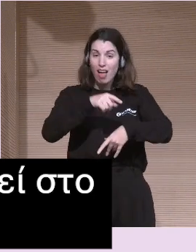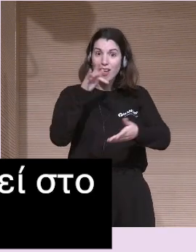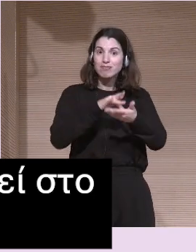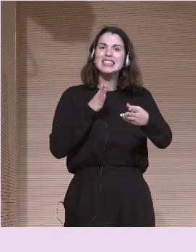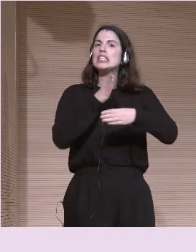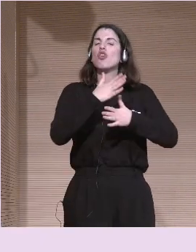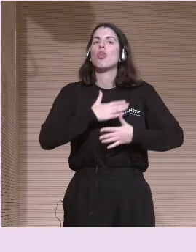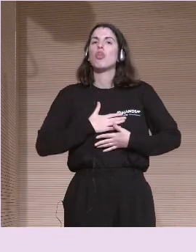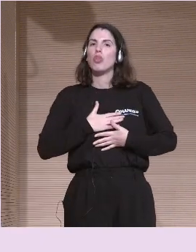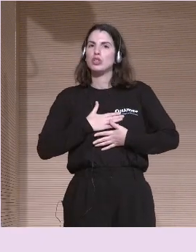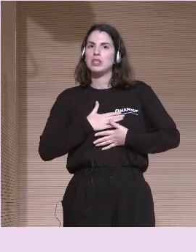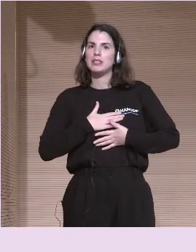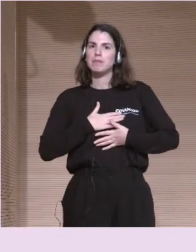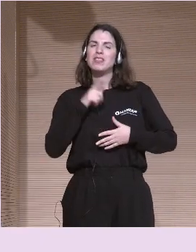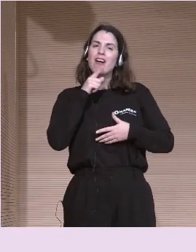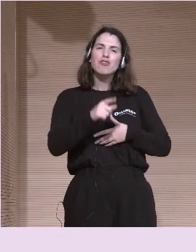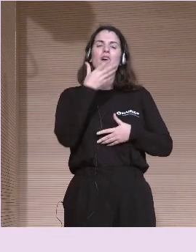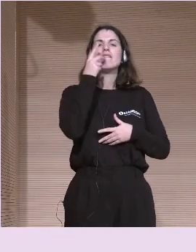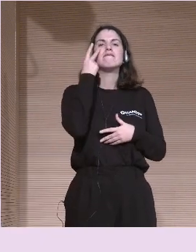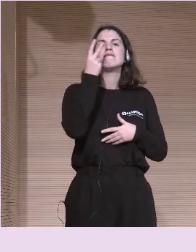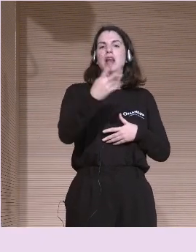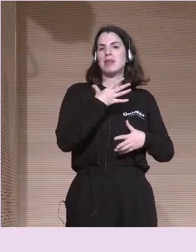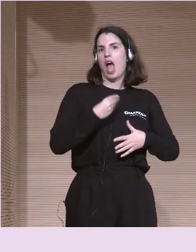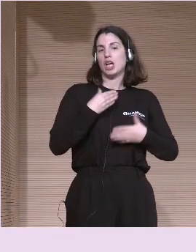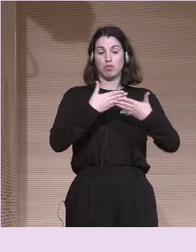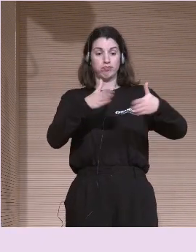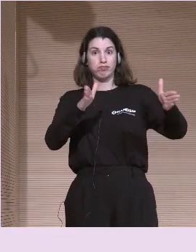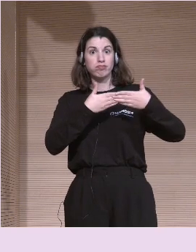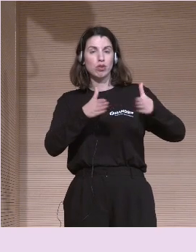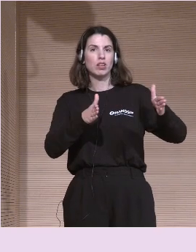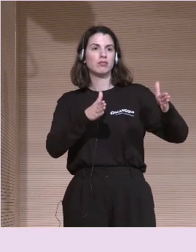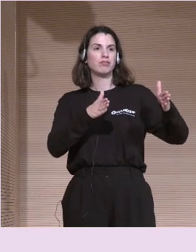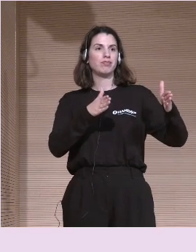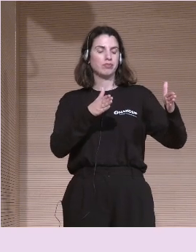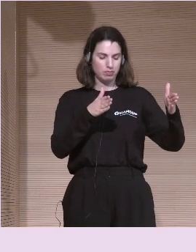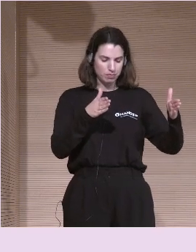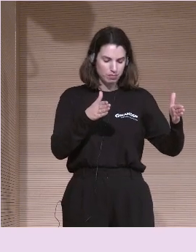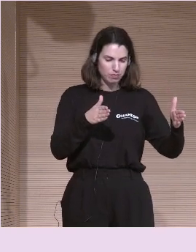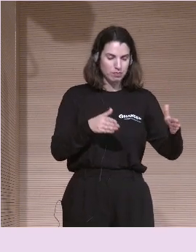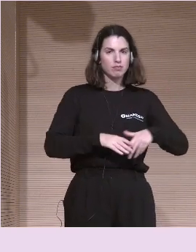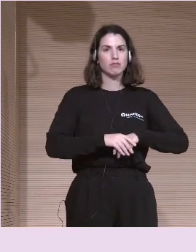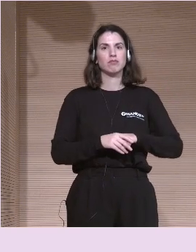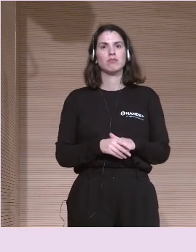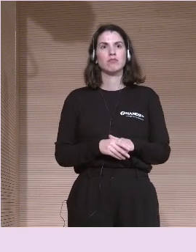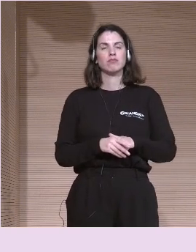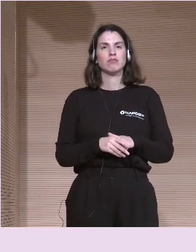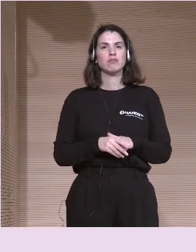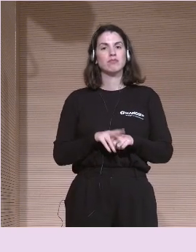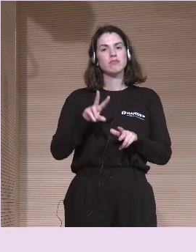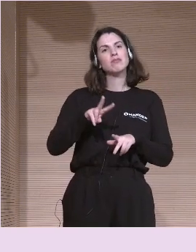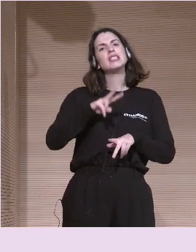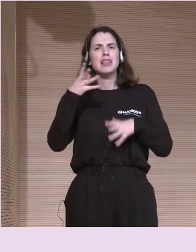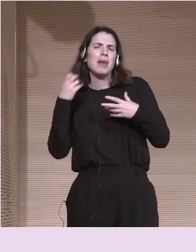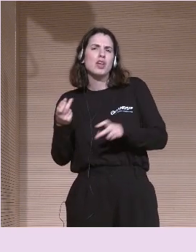into the museum, which is a sort of porous entrance. And it's, incongruously right next to a Starbucks and, all the